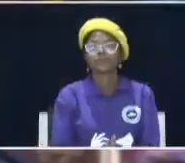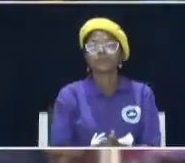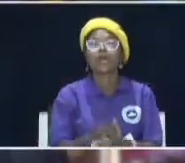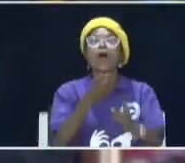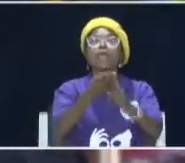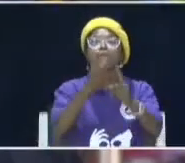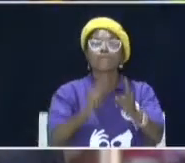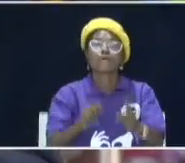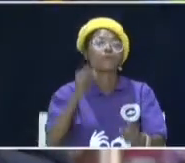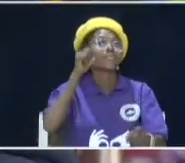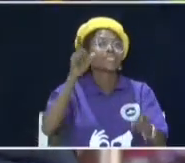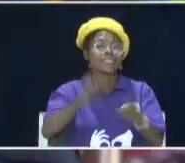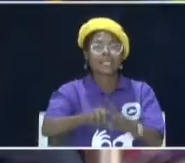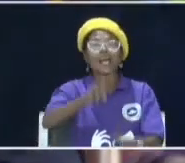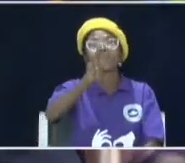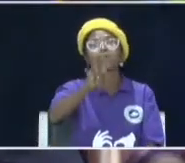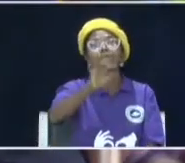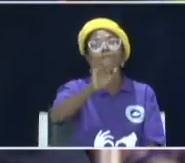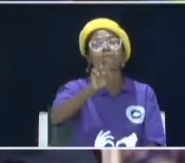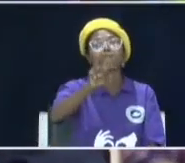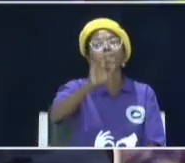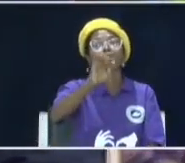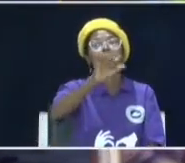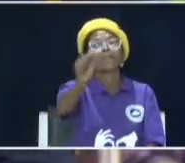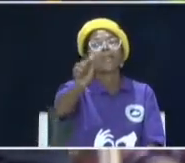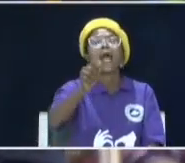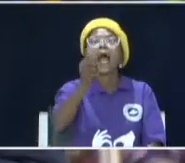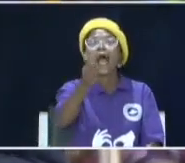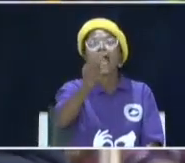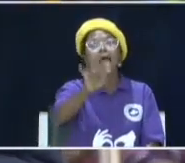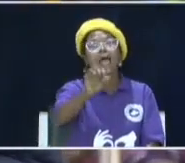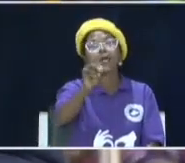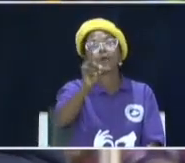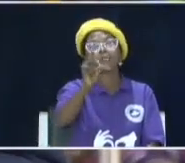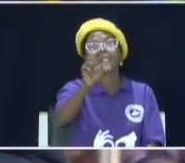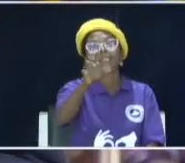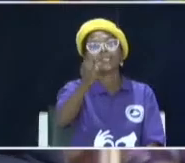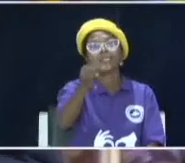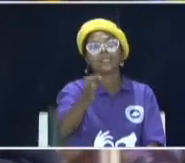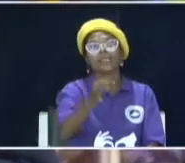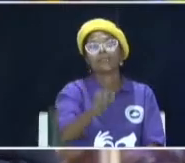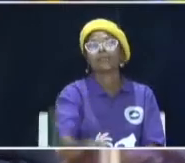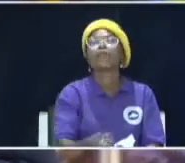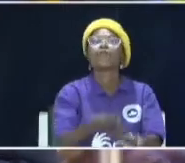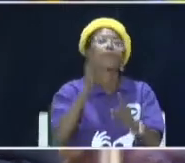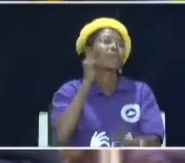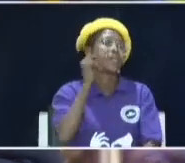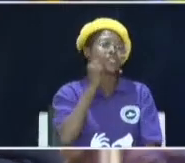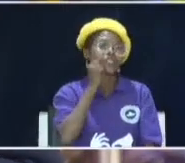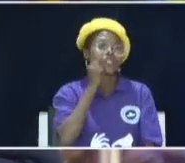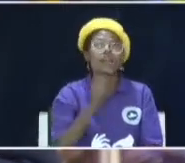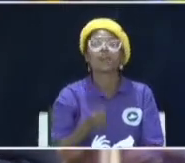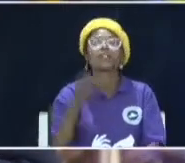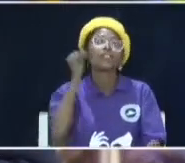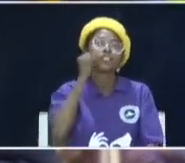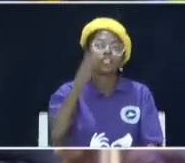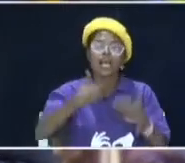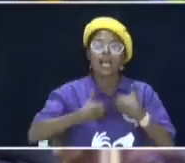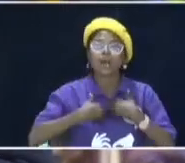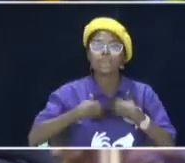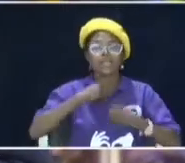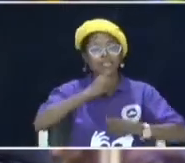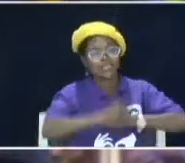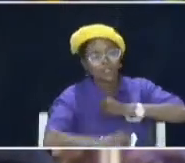From Sister Vivienne Ayodele Akinola from Nigeria, she had been suffering